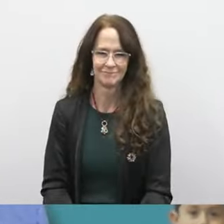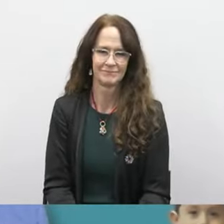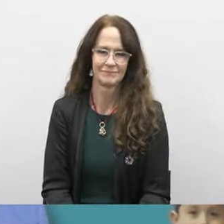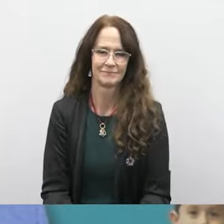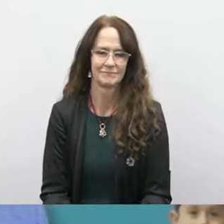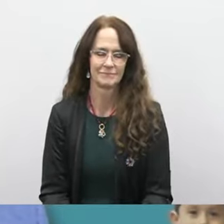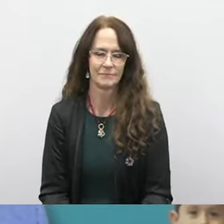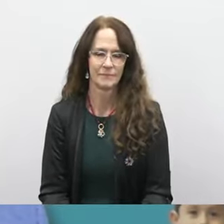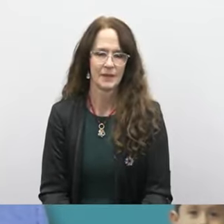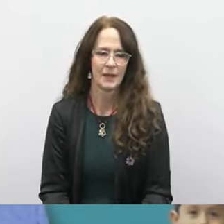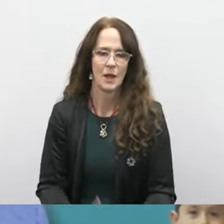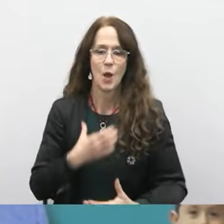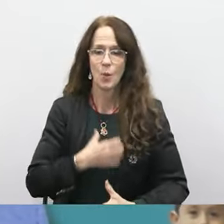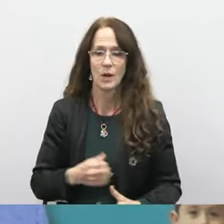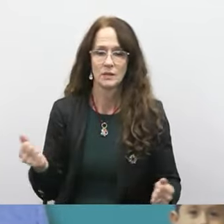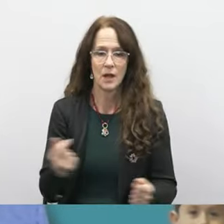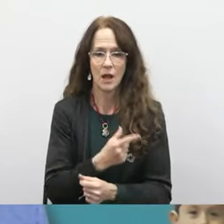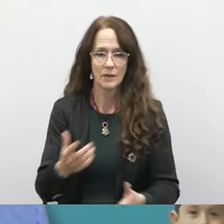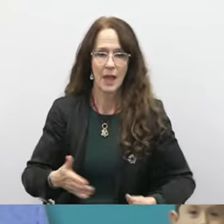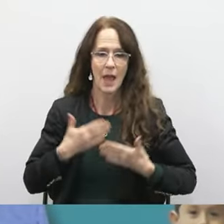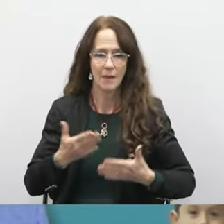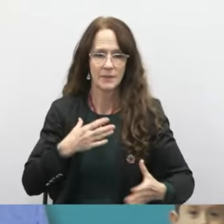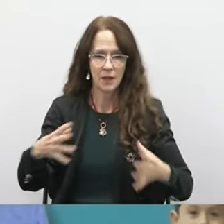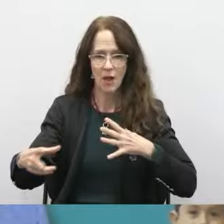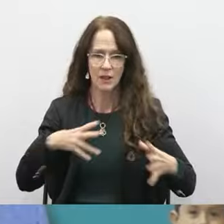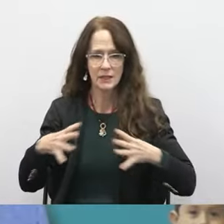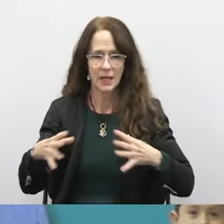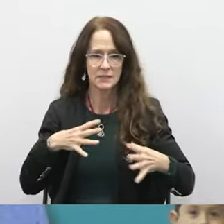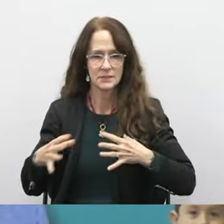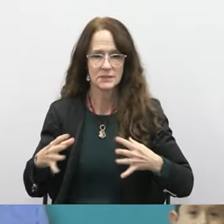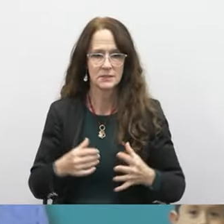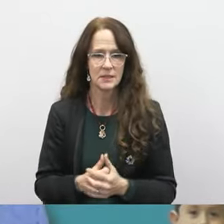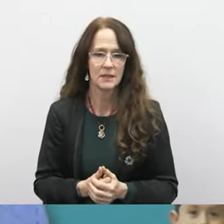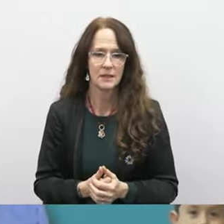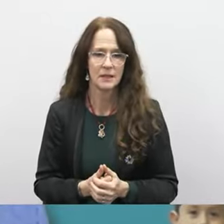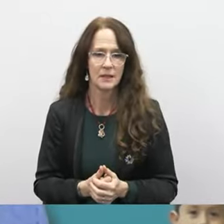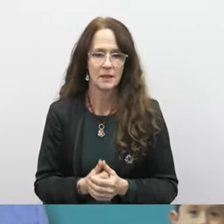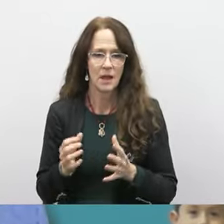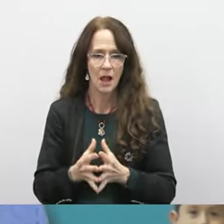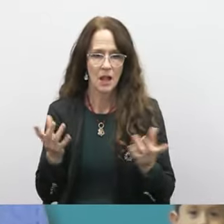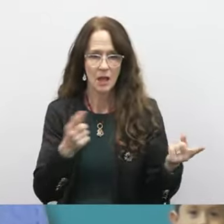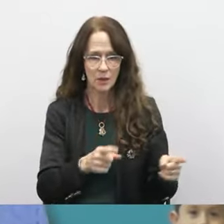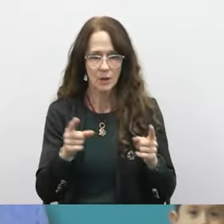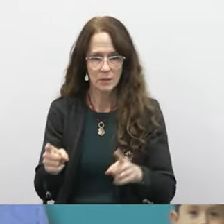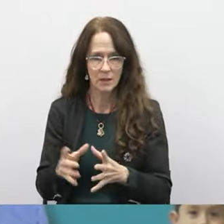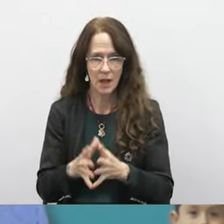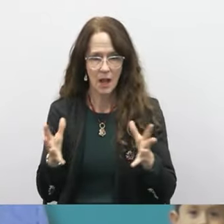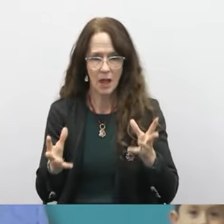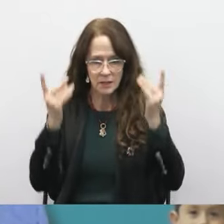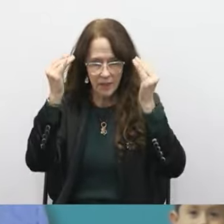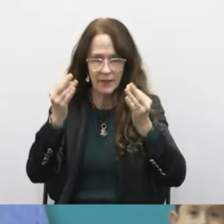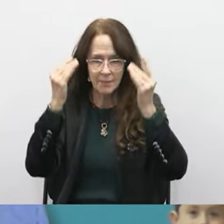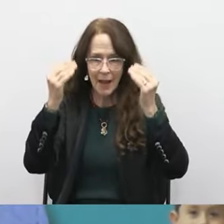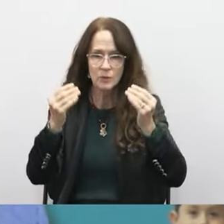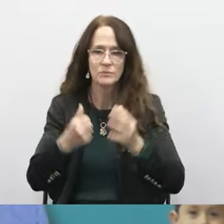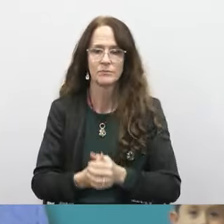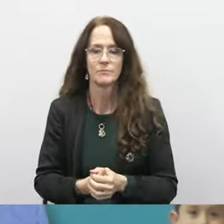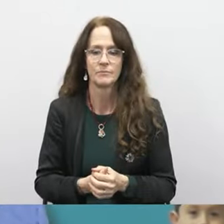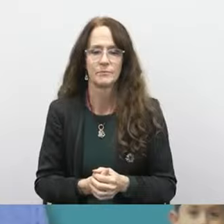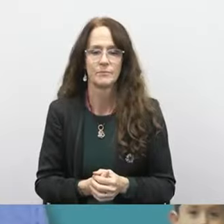I just want to wish everybody happy holidays, and there's a lot going on. There's a lot to think about,